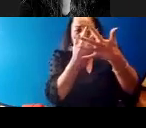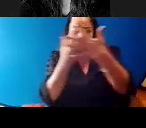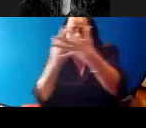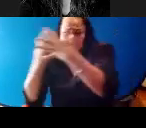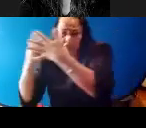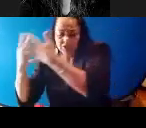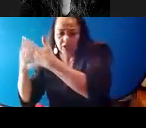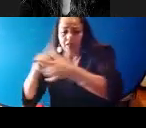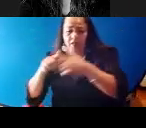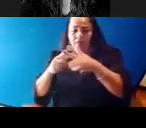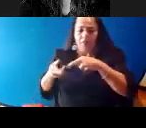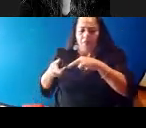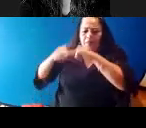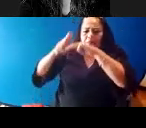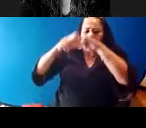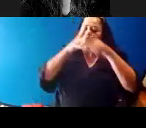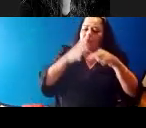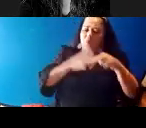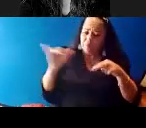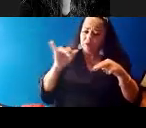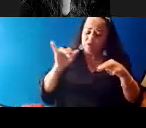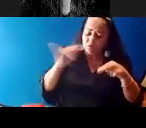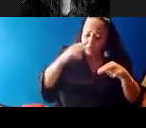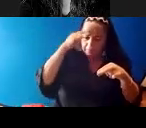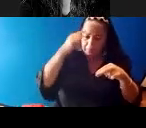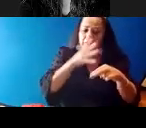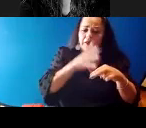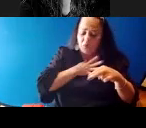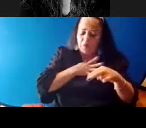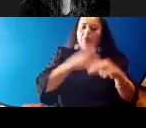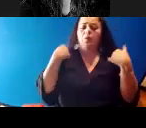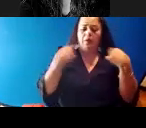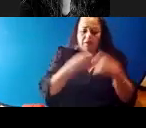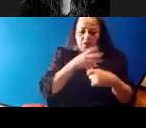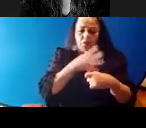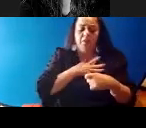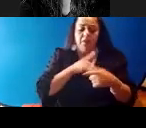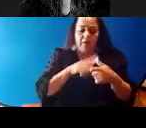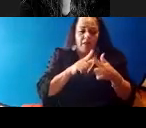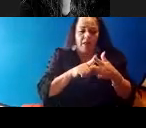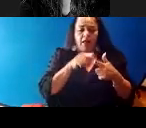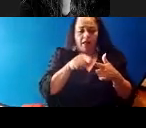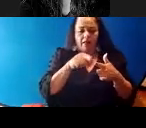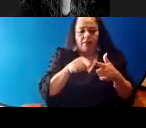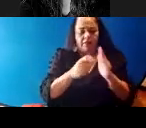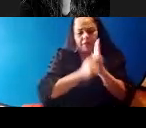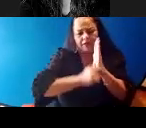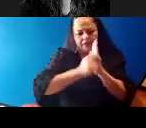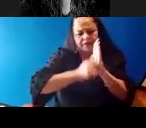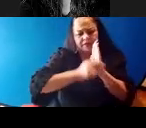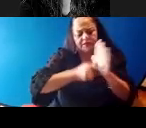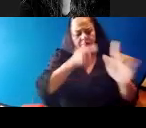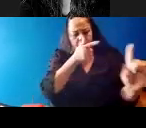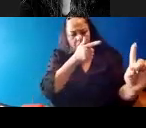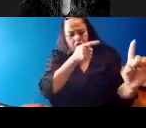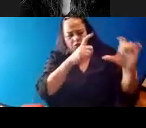significant increase for women of color in particular. The fear-mongering in mass media platforms targeted black and brown children, describing them